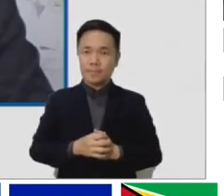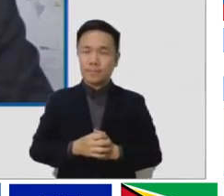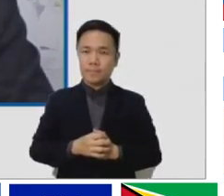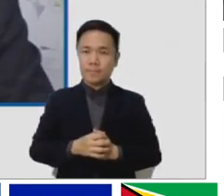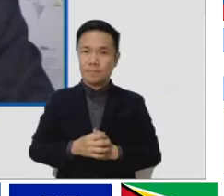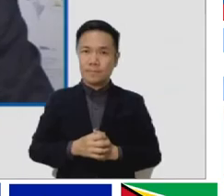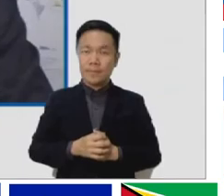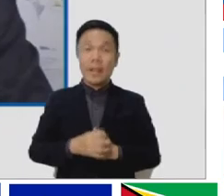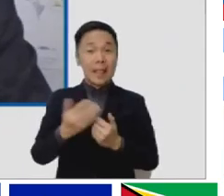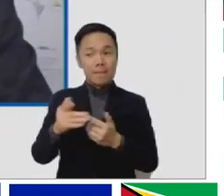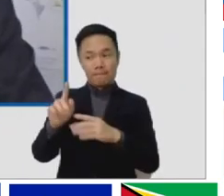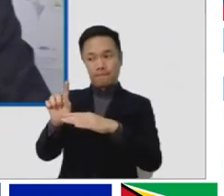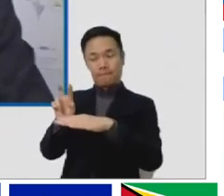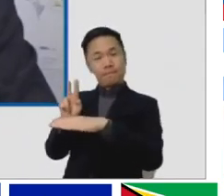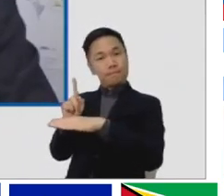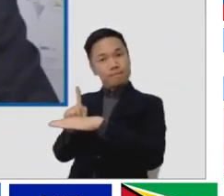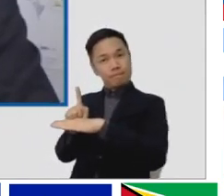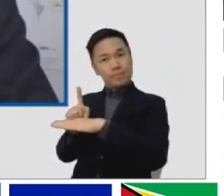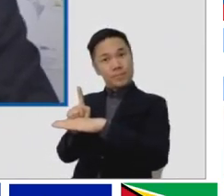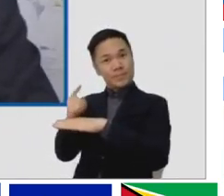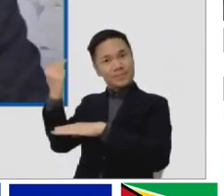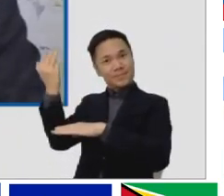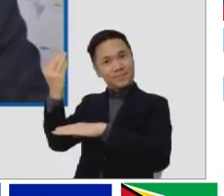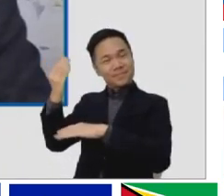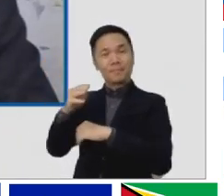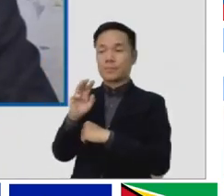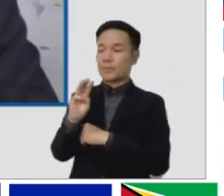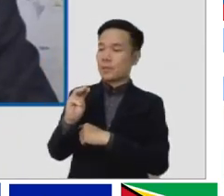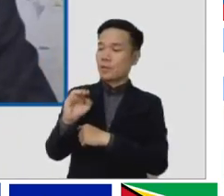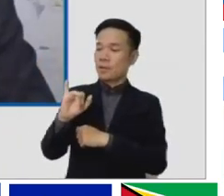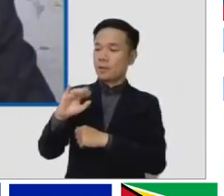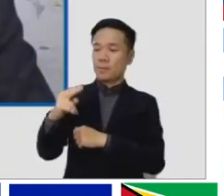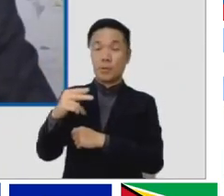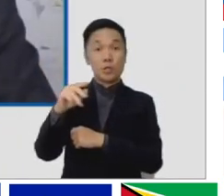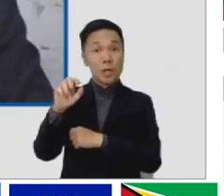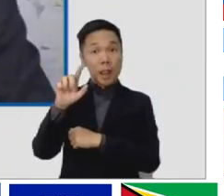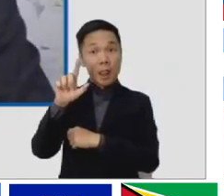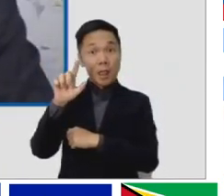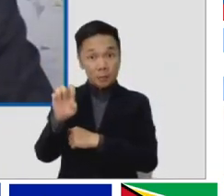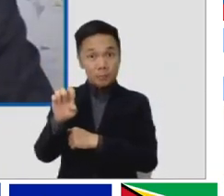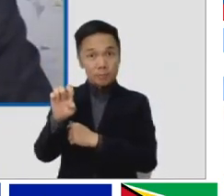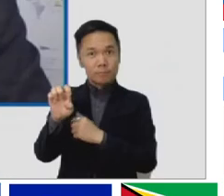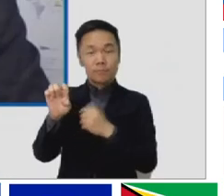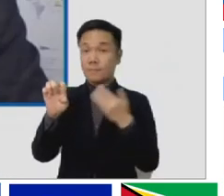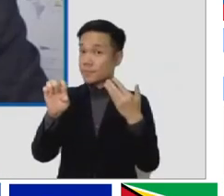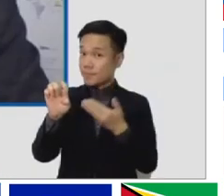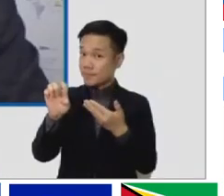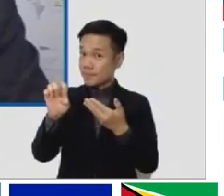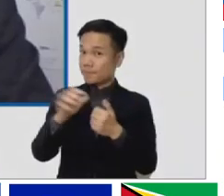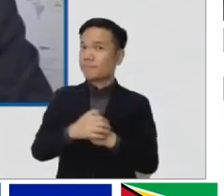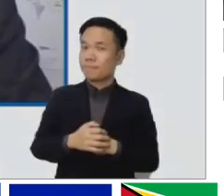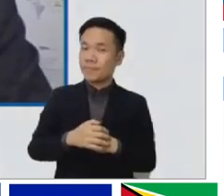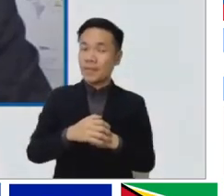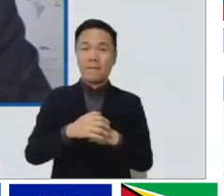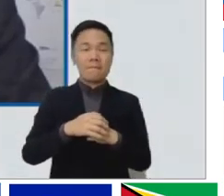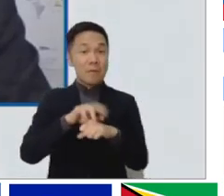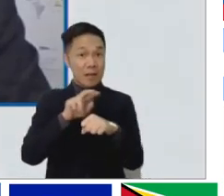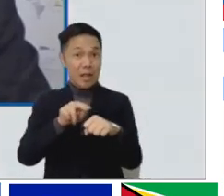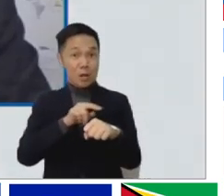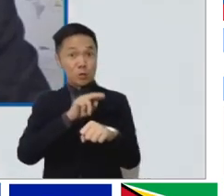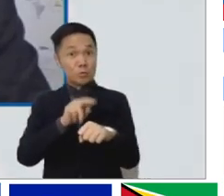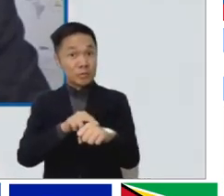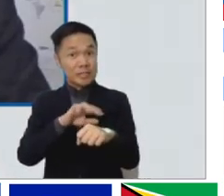panelist, Ms. Michelle Forbes, Director, National Emergency Management Organization of the St. Vincent